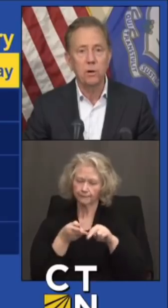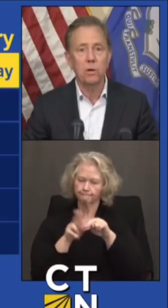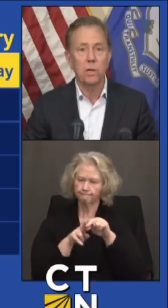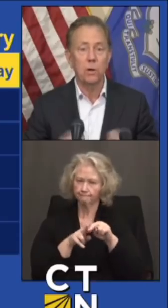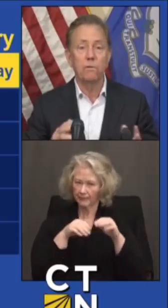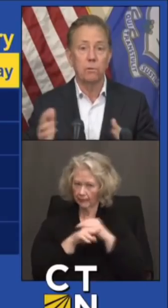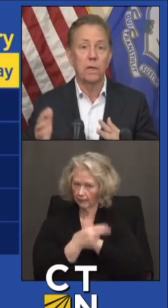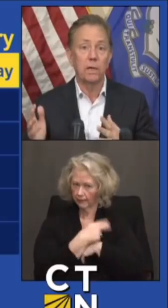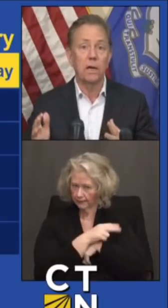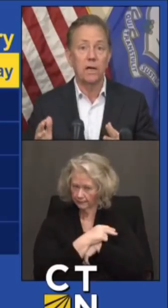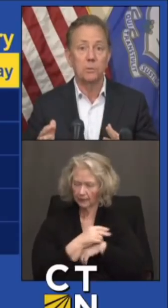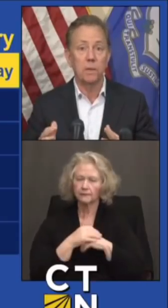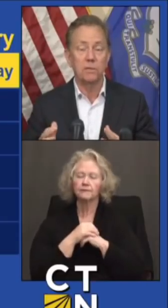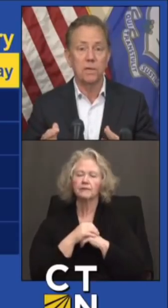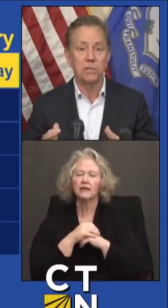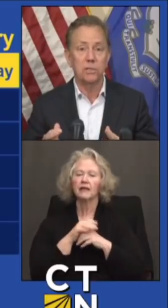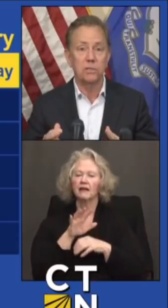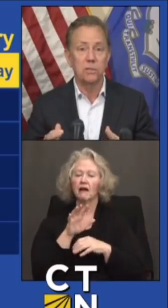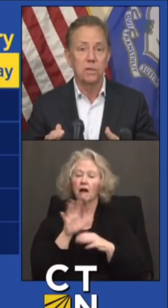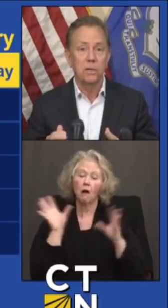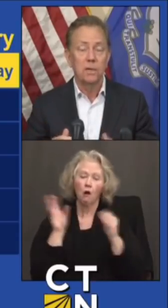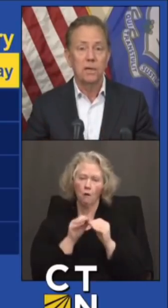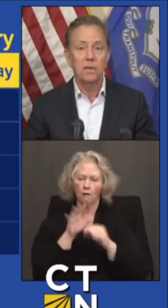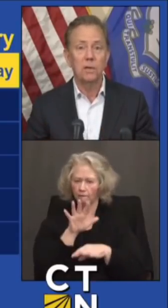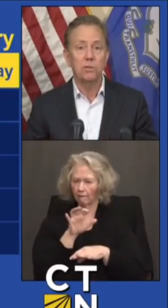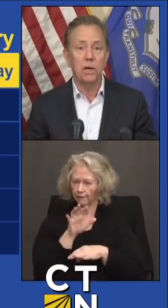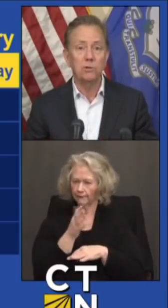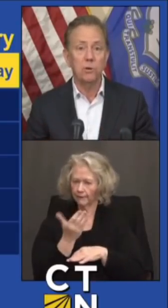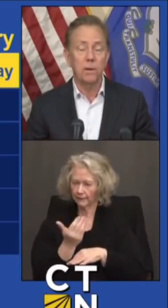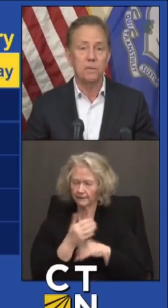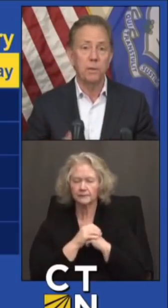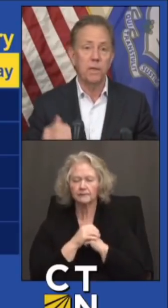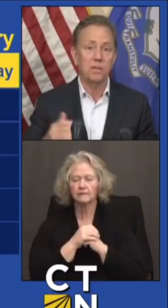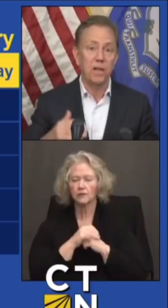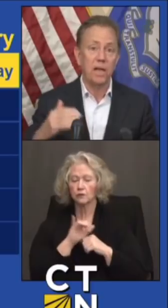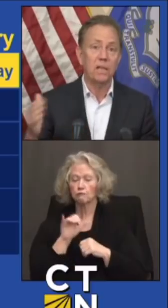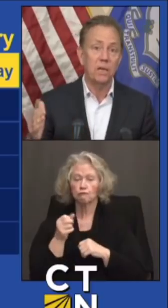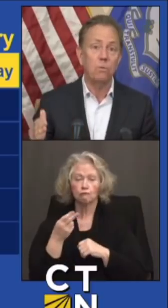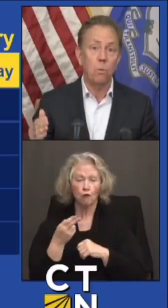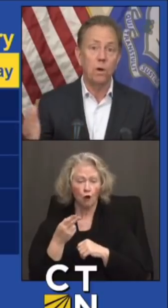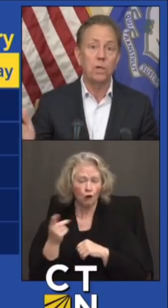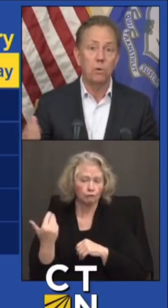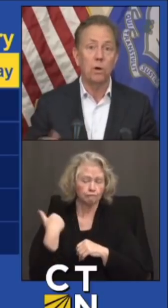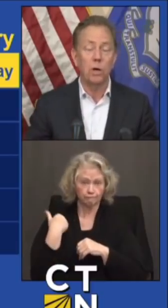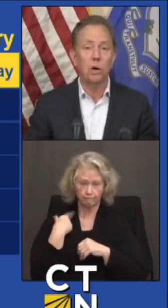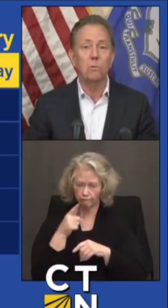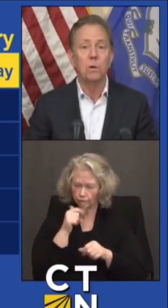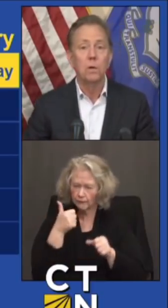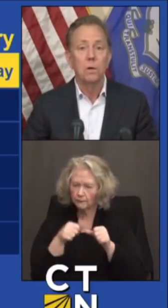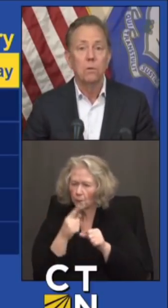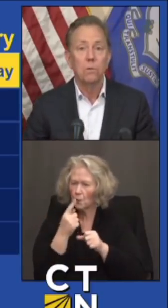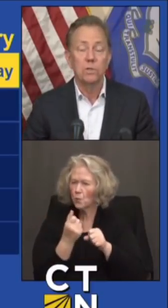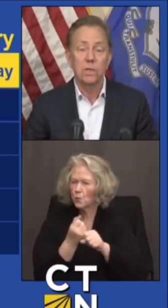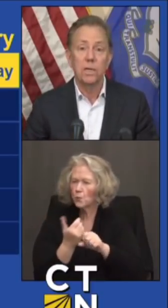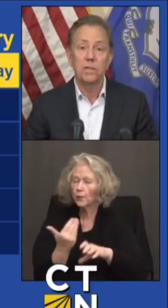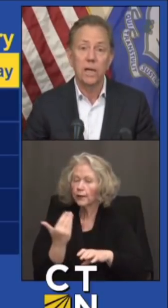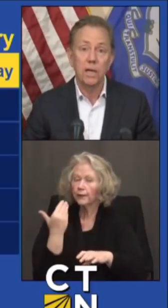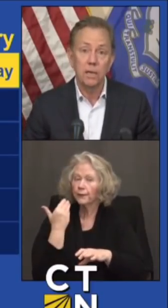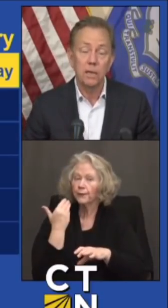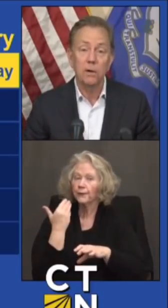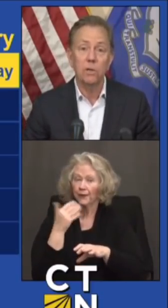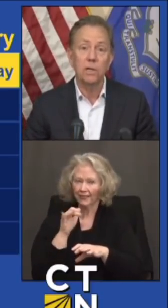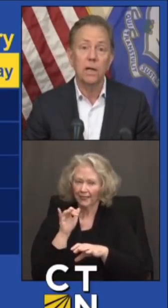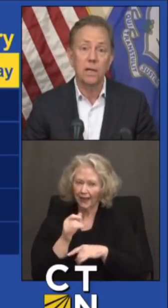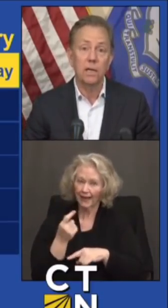515 currently COVID-related hospitalizations. Josh reminds me that exactly 1 year ago was the